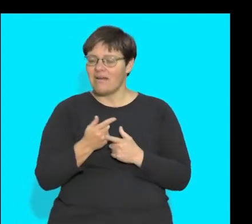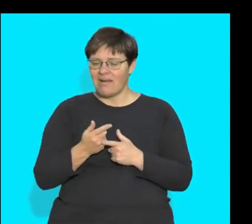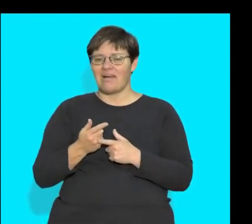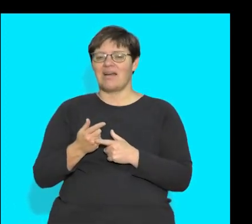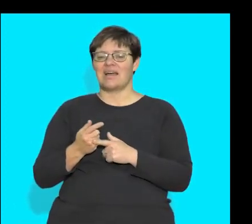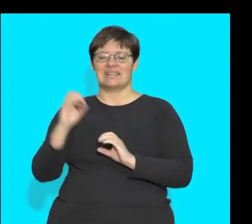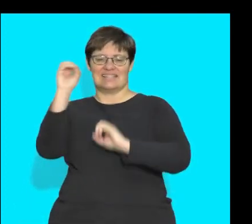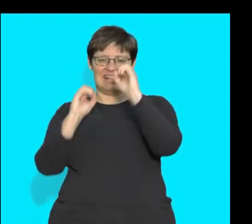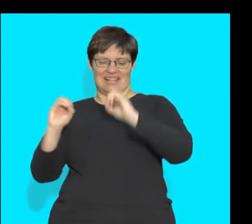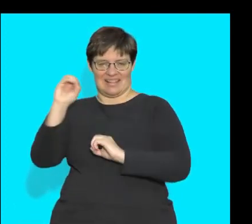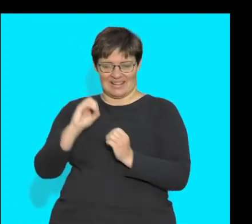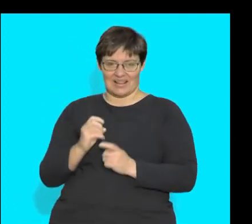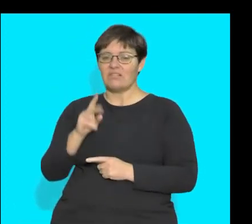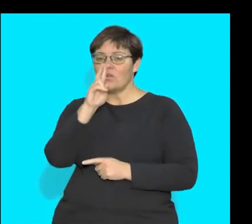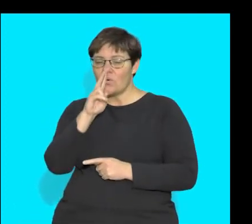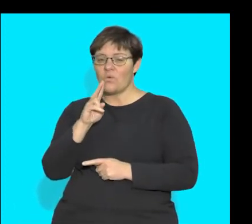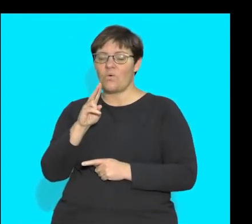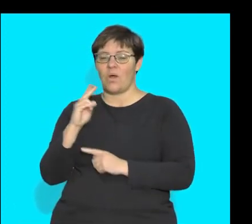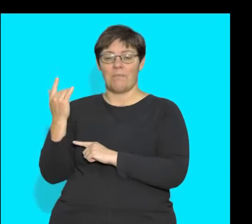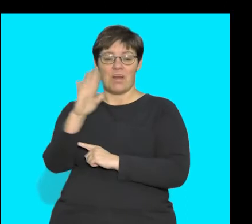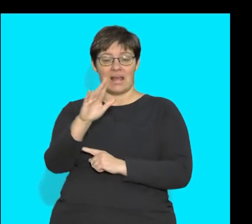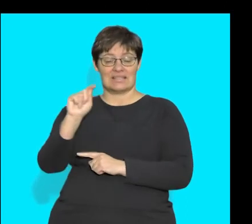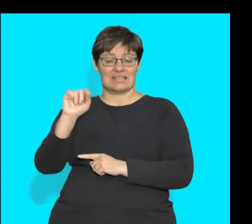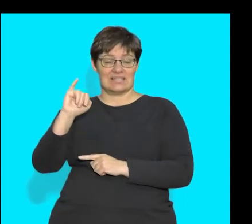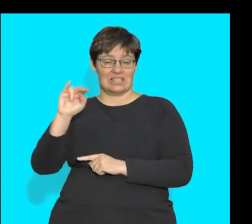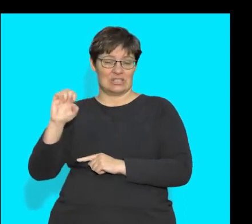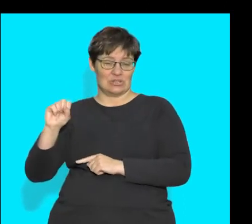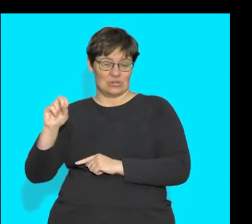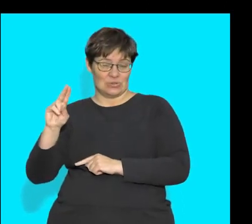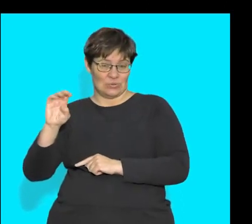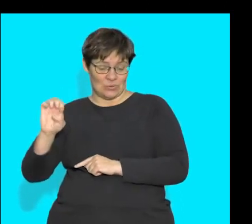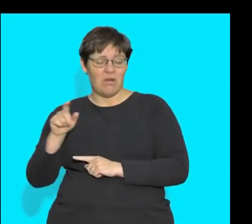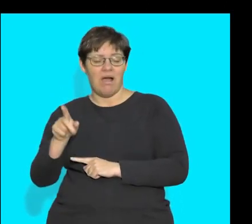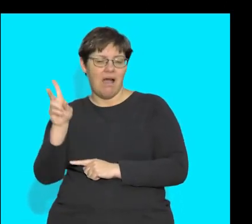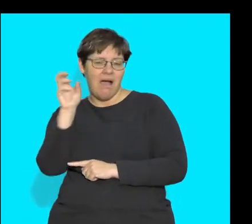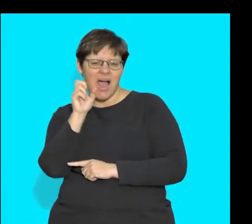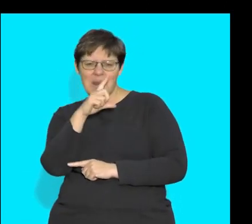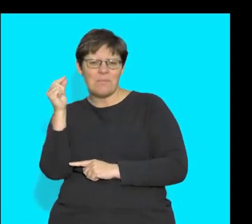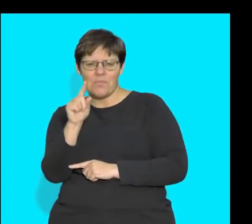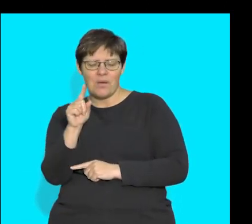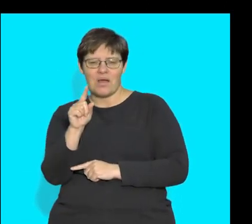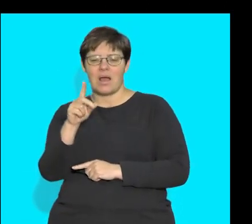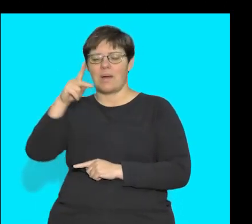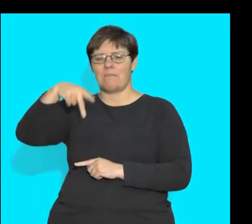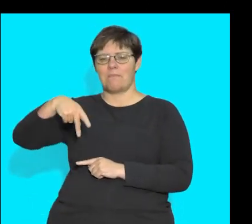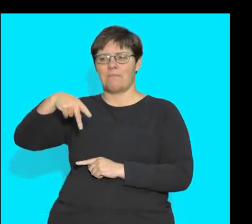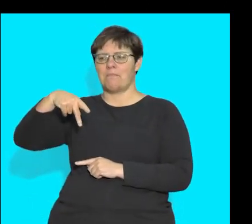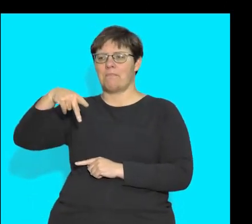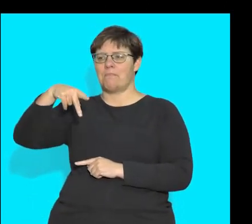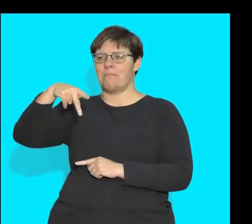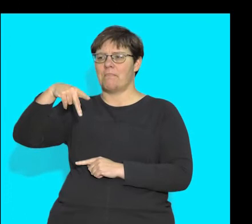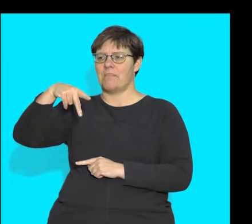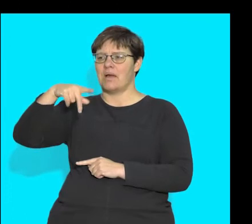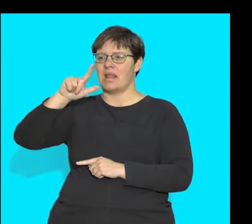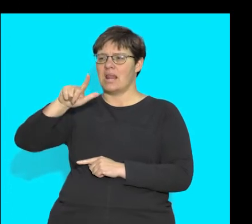these cells. And when you do plant tissue, you're going to hear the cell called parenchyma. But if